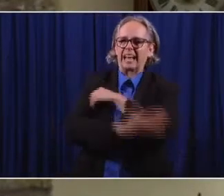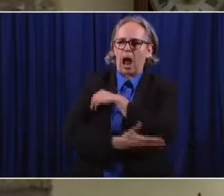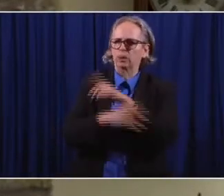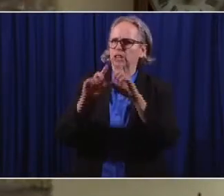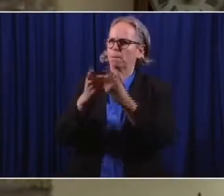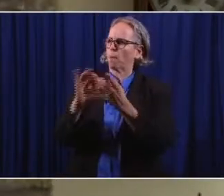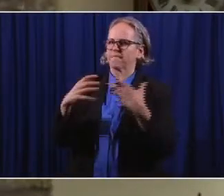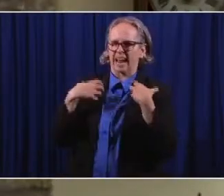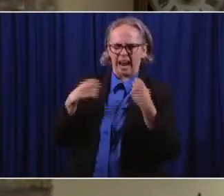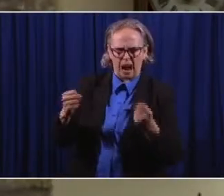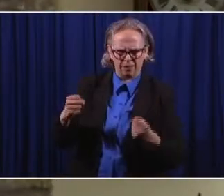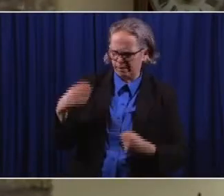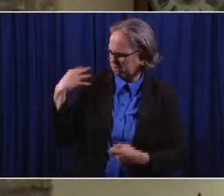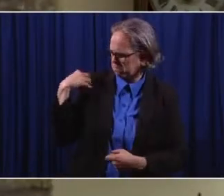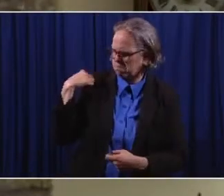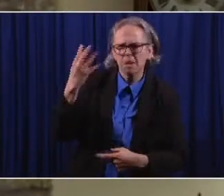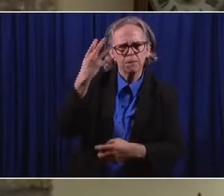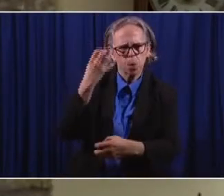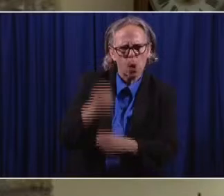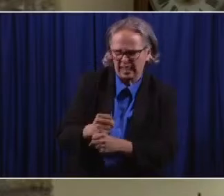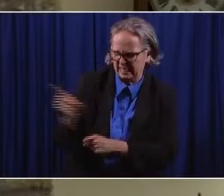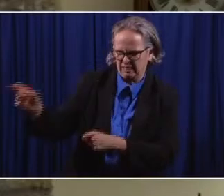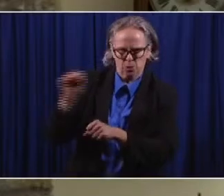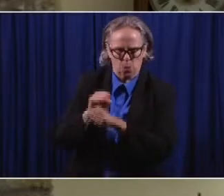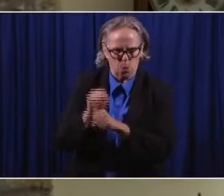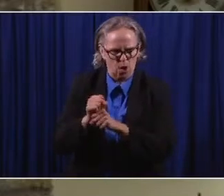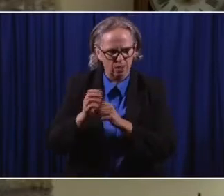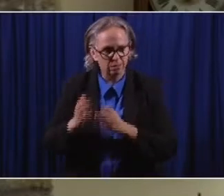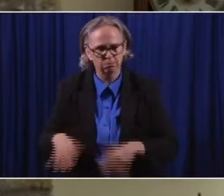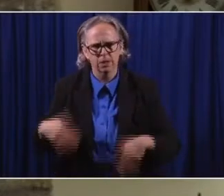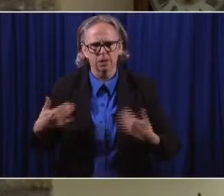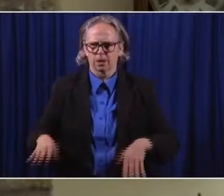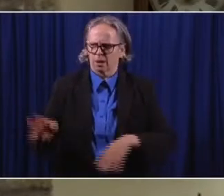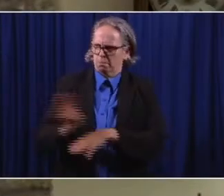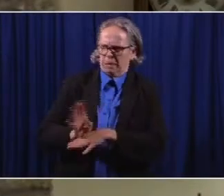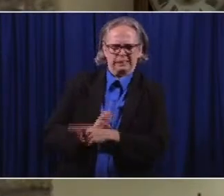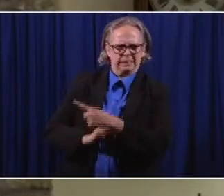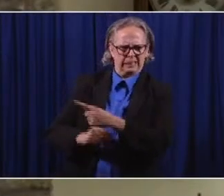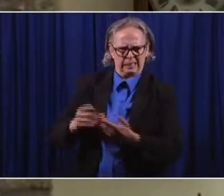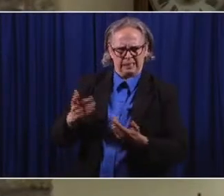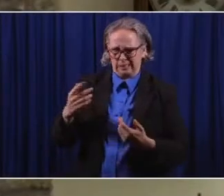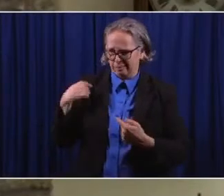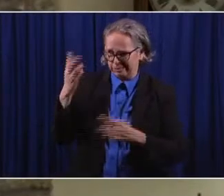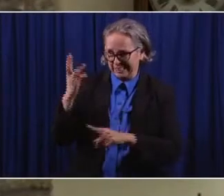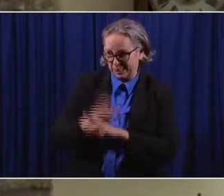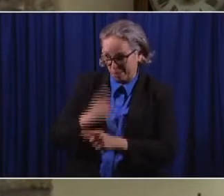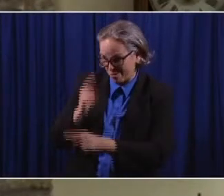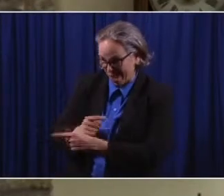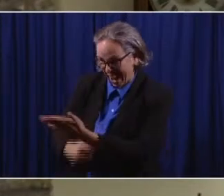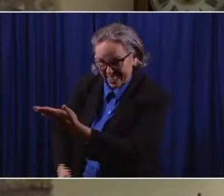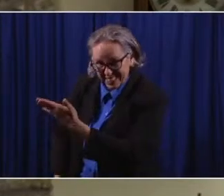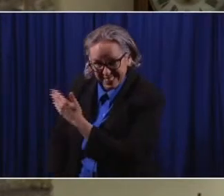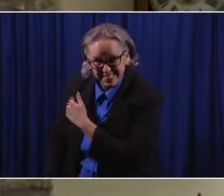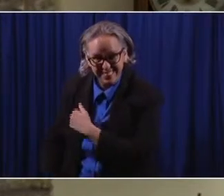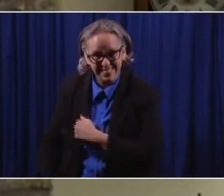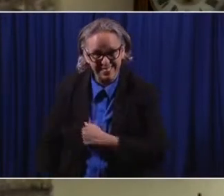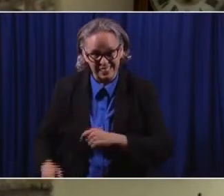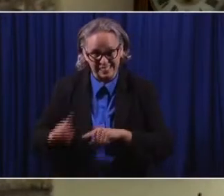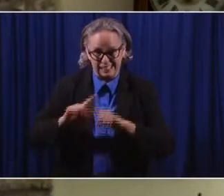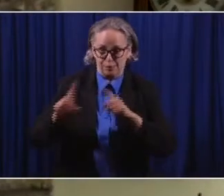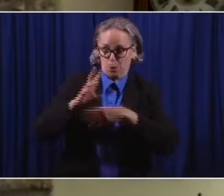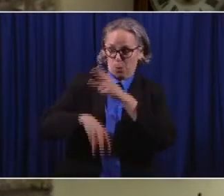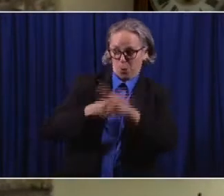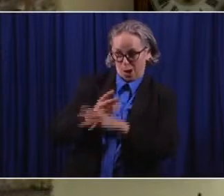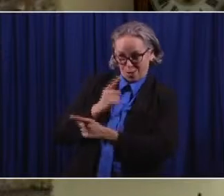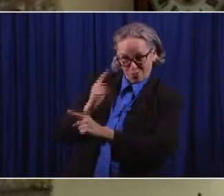I believe, and you're getting a workout in the last 6 months or so. It's a little different world, but can